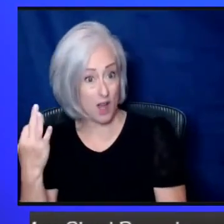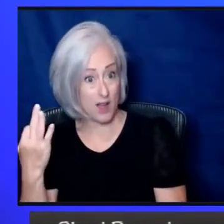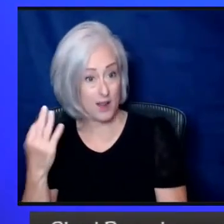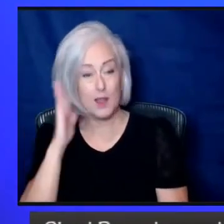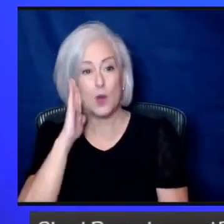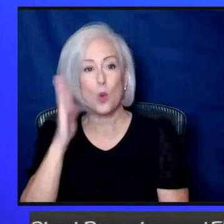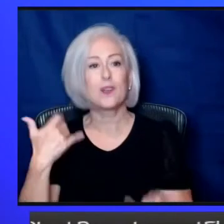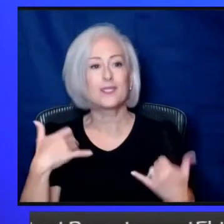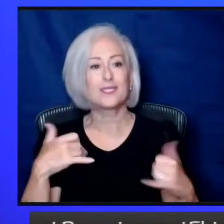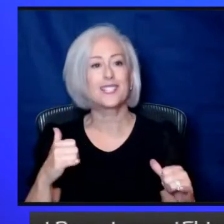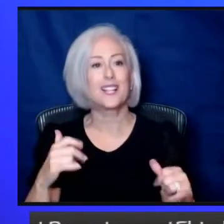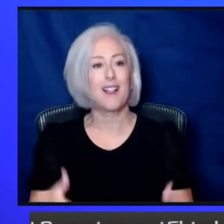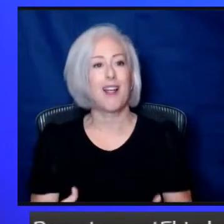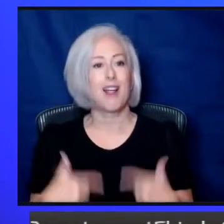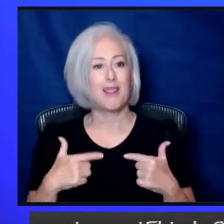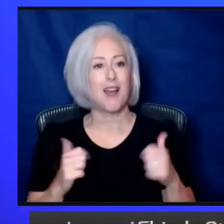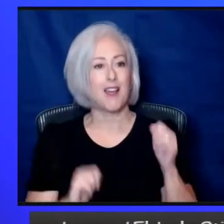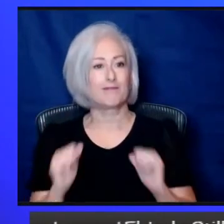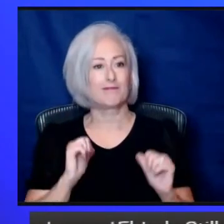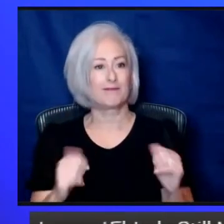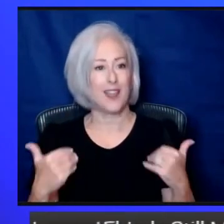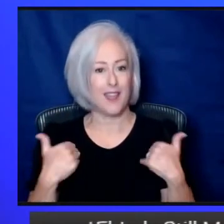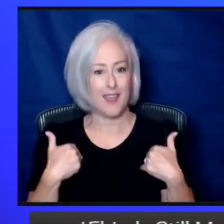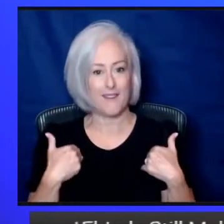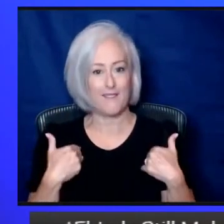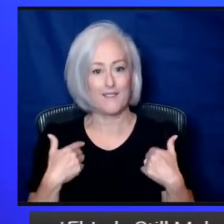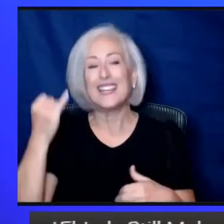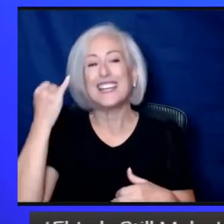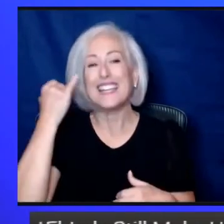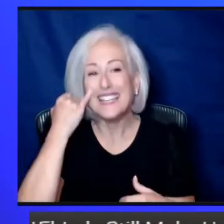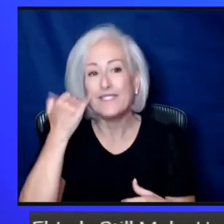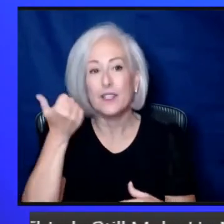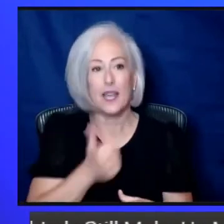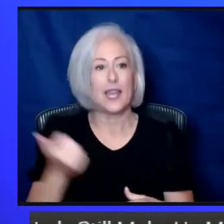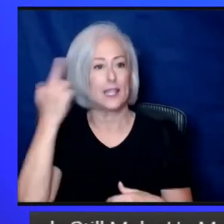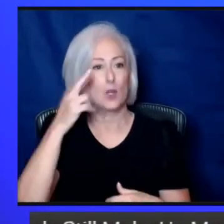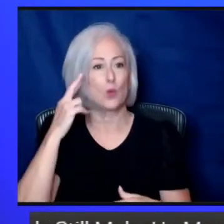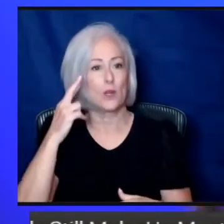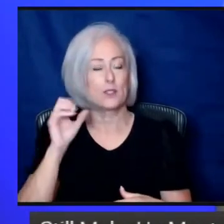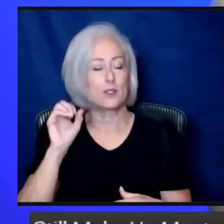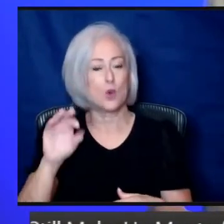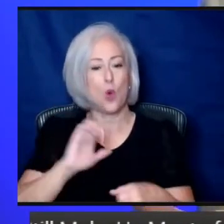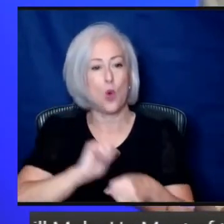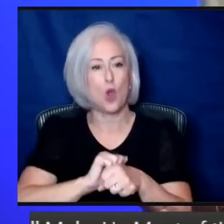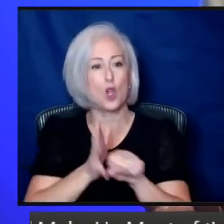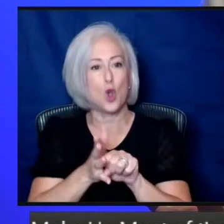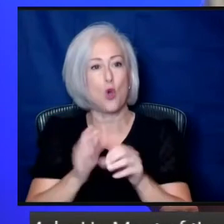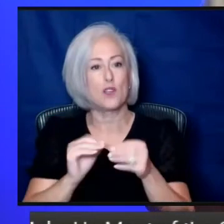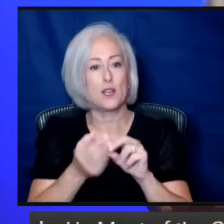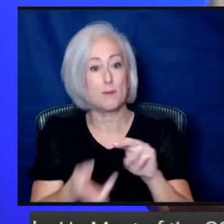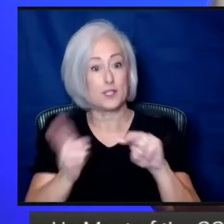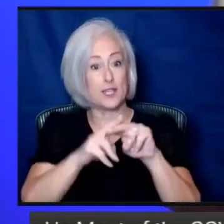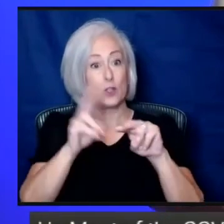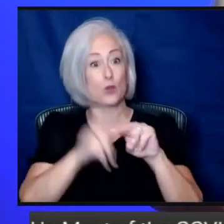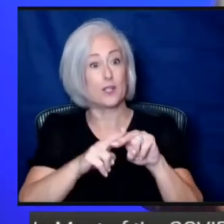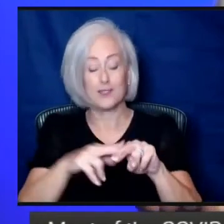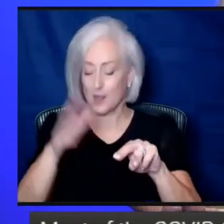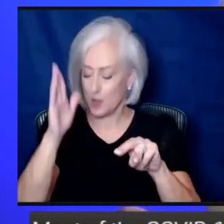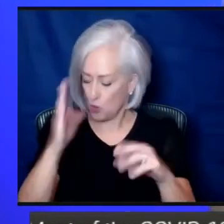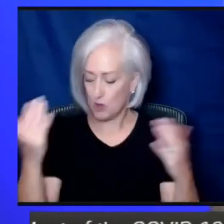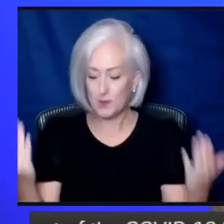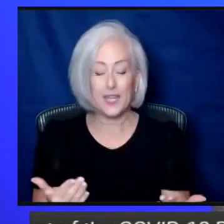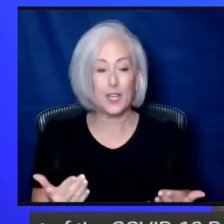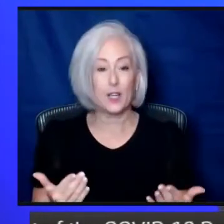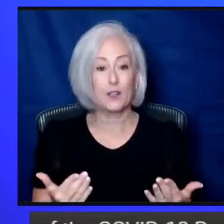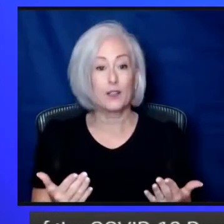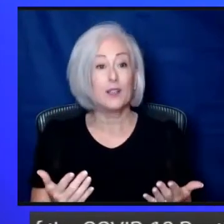should there be a surge or any reason for us to be live, we'll be here. So what are we going to be doing on Tuesdays and Thursdays if we're not